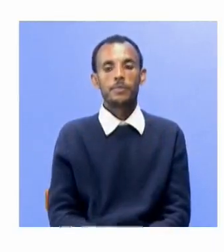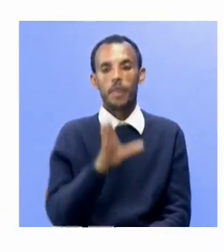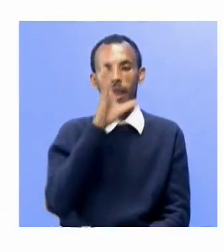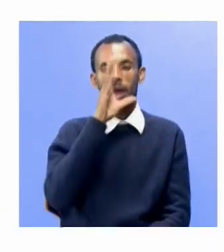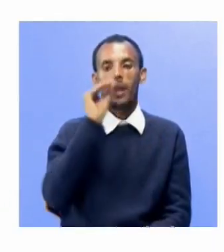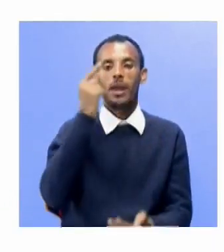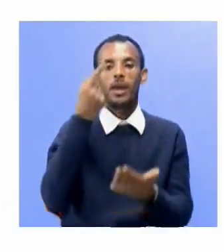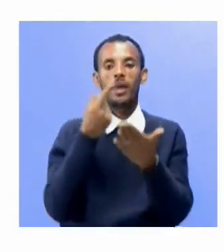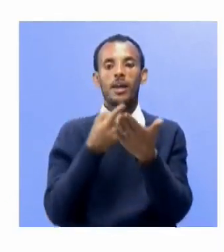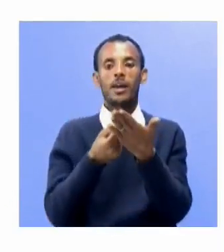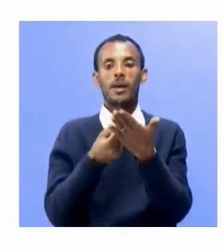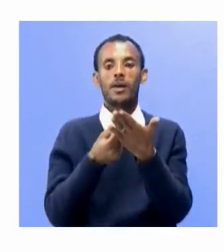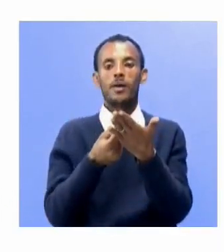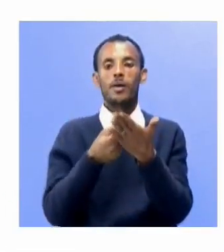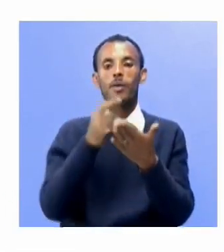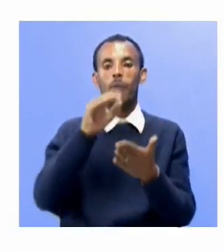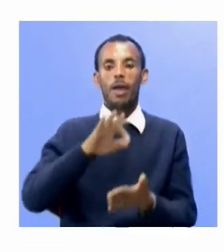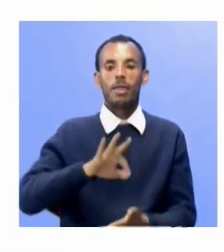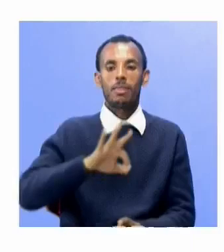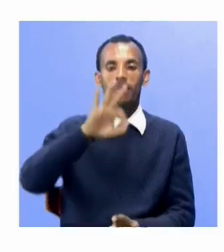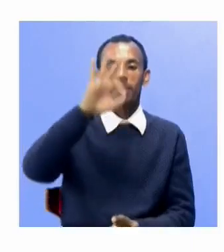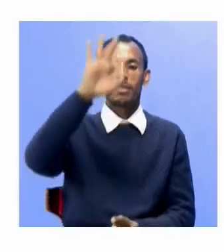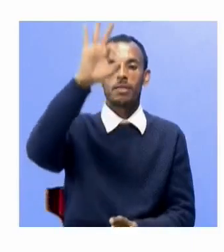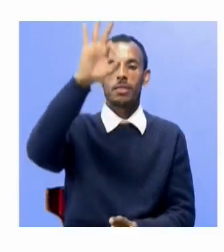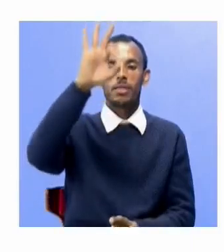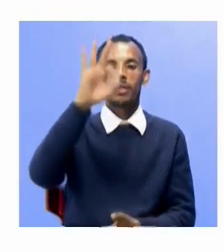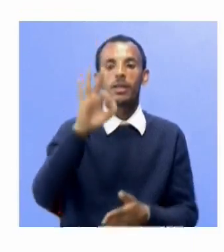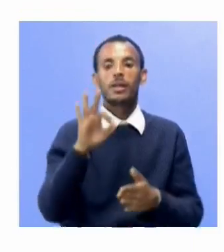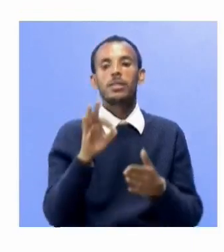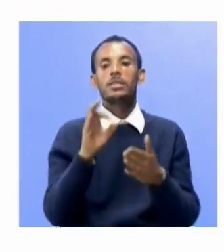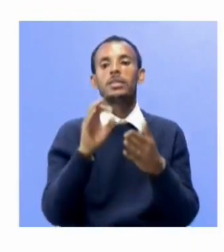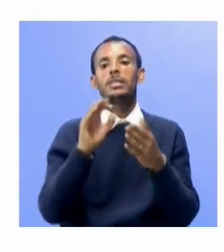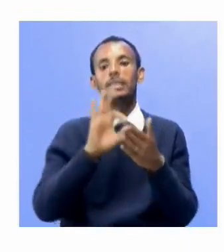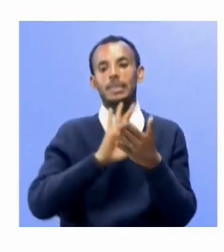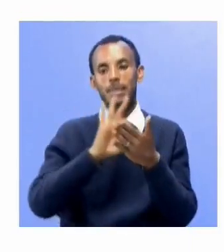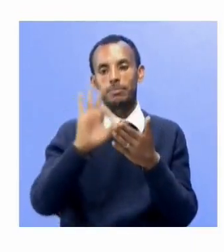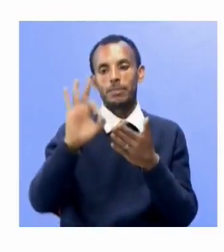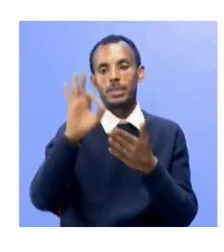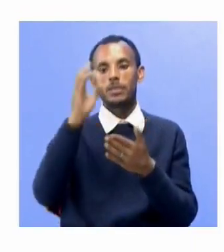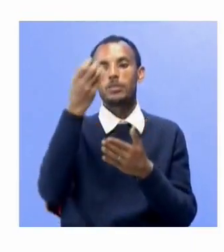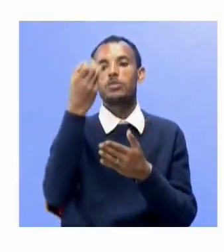and here on a vertical axis the number of students.